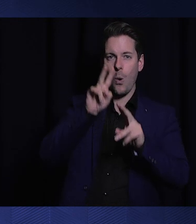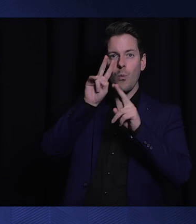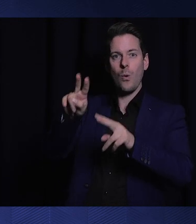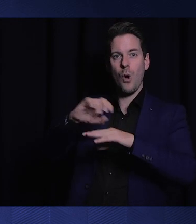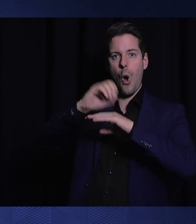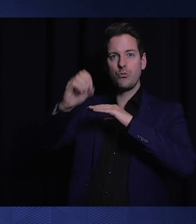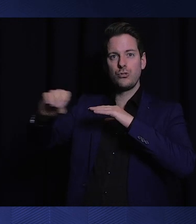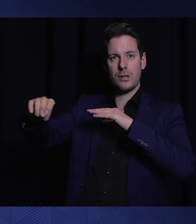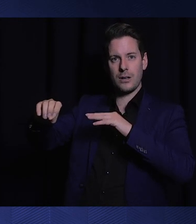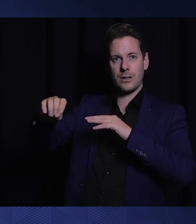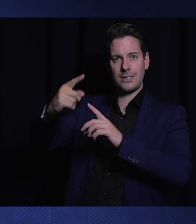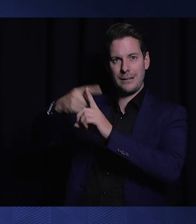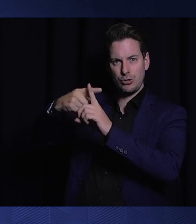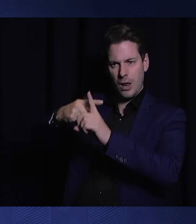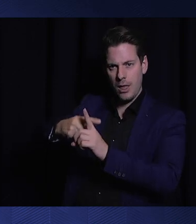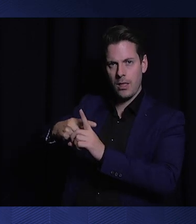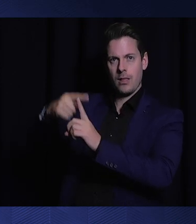oceans.